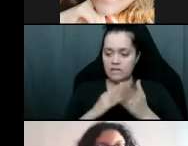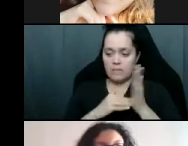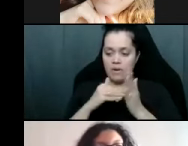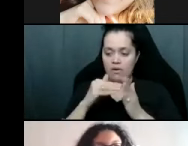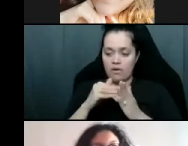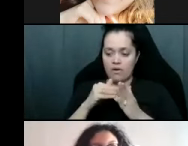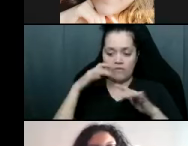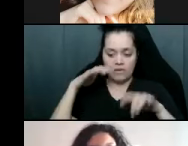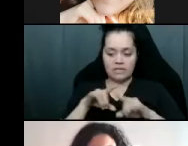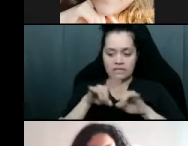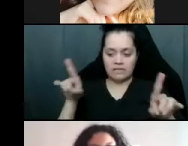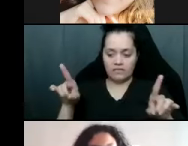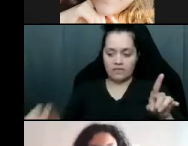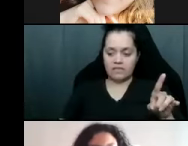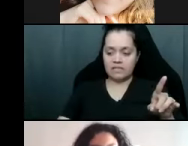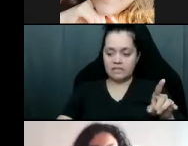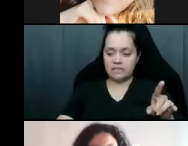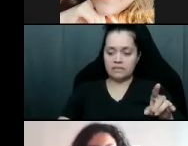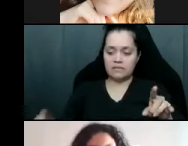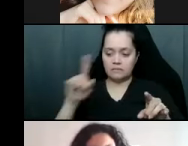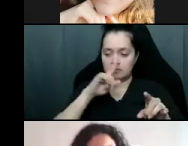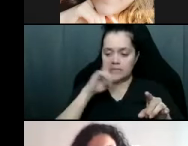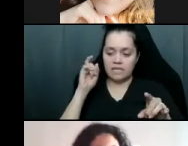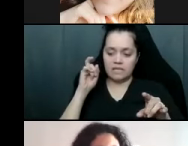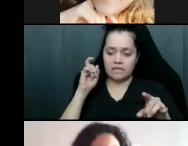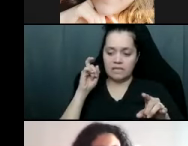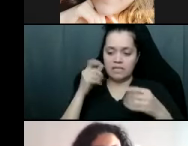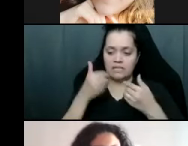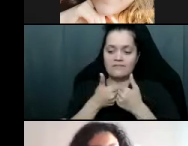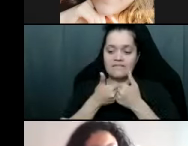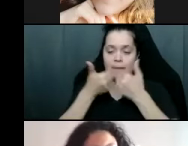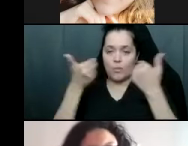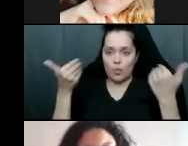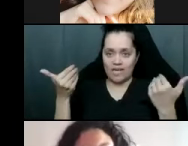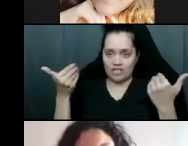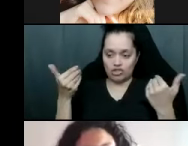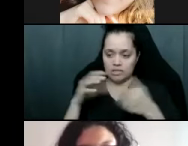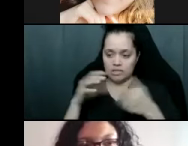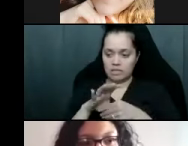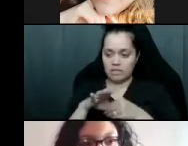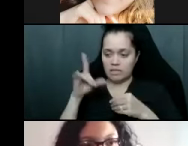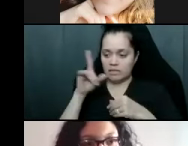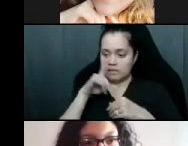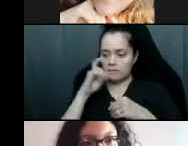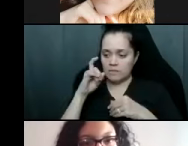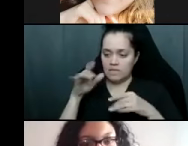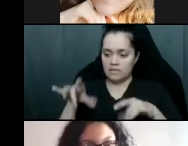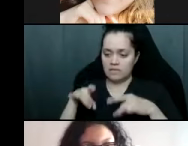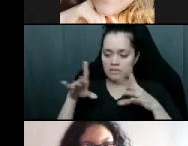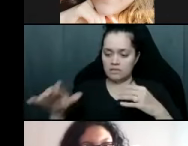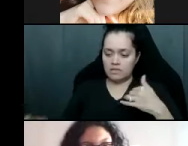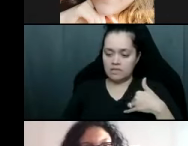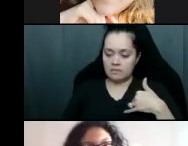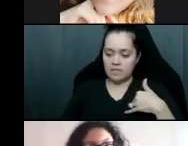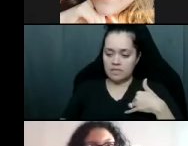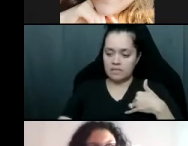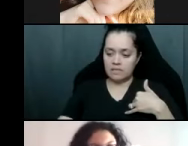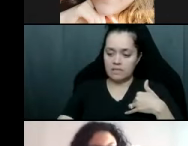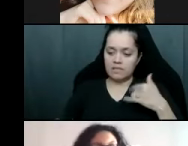striking differences because of separation, because Australia has been this